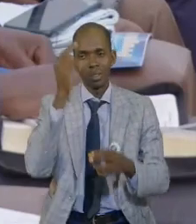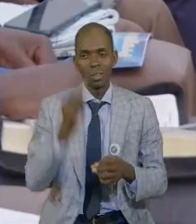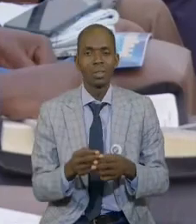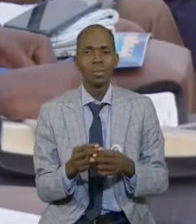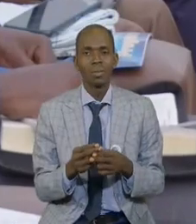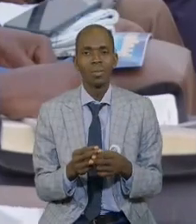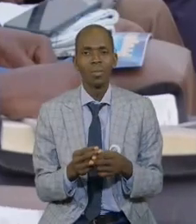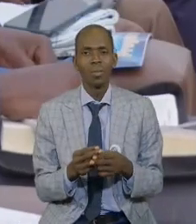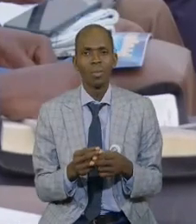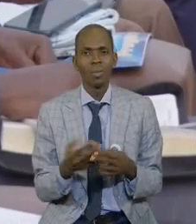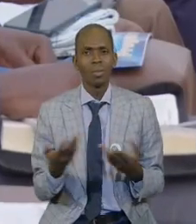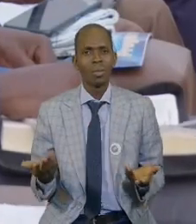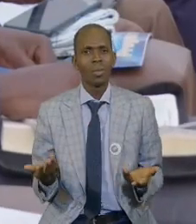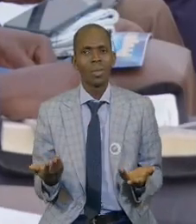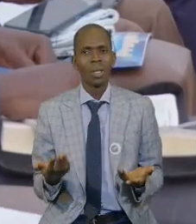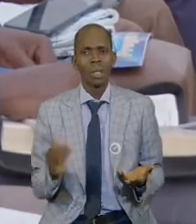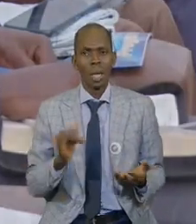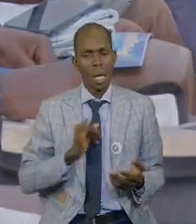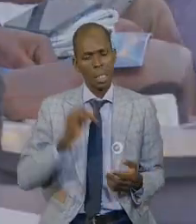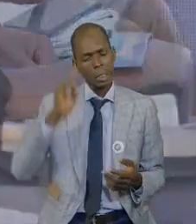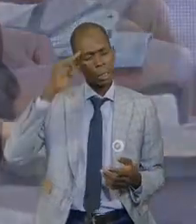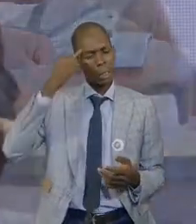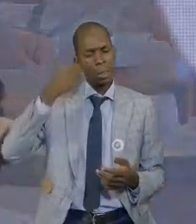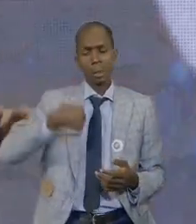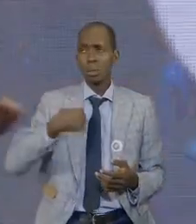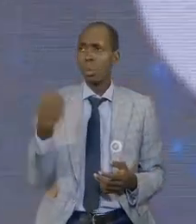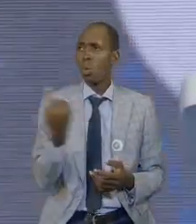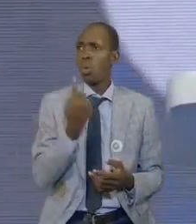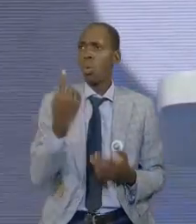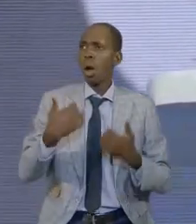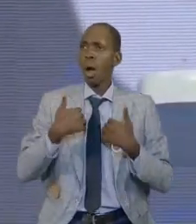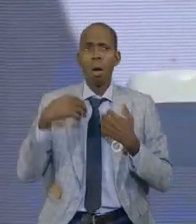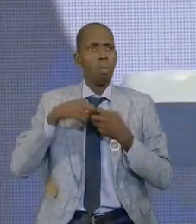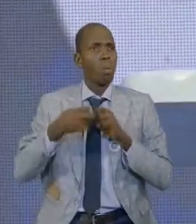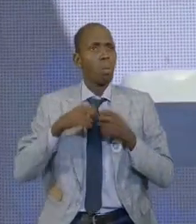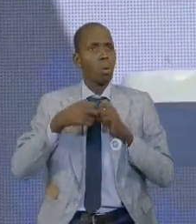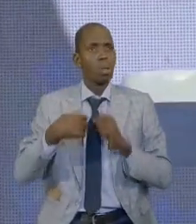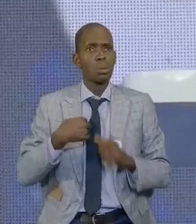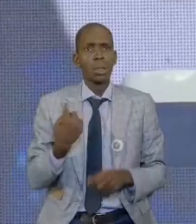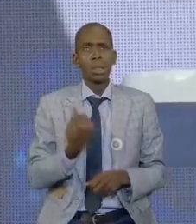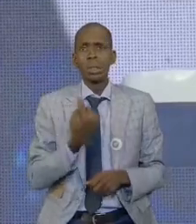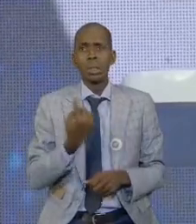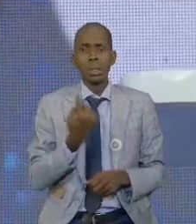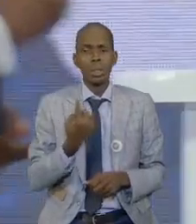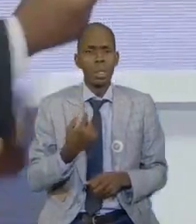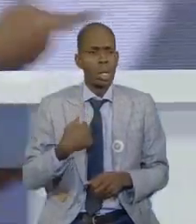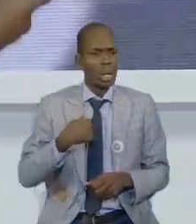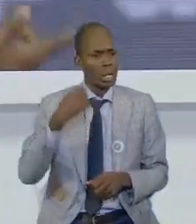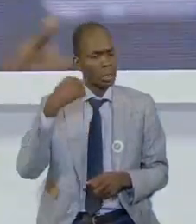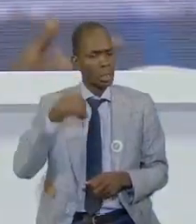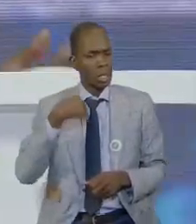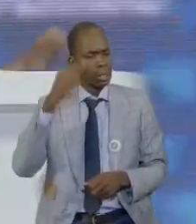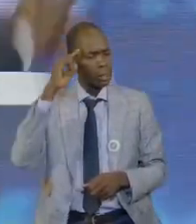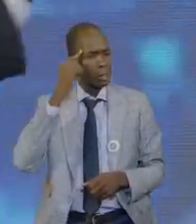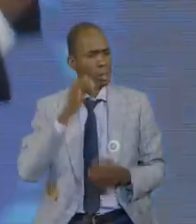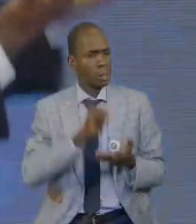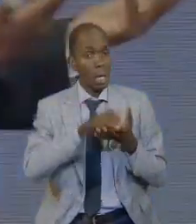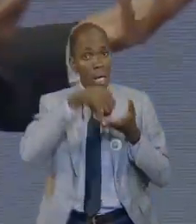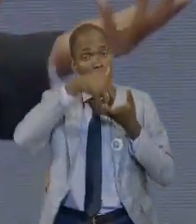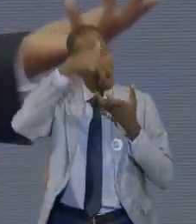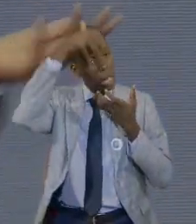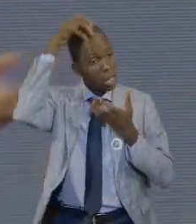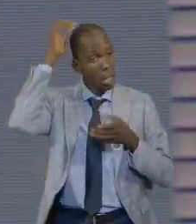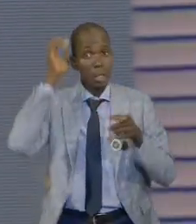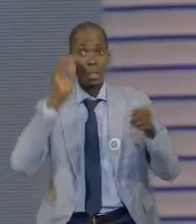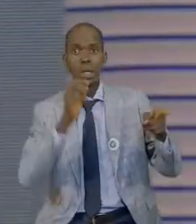think I'm the only one having problems and I think the lion there wanting to eat